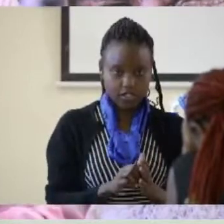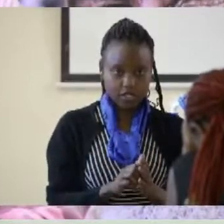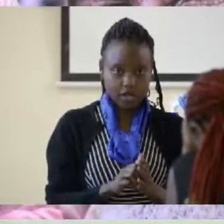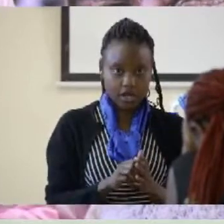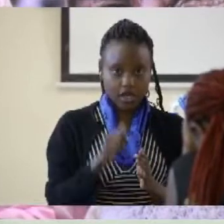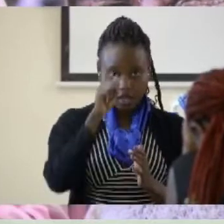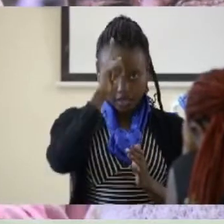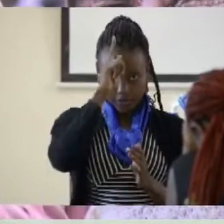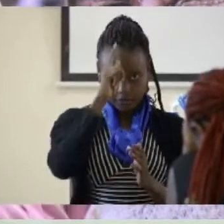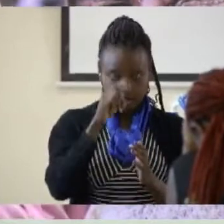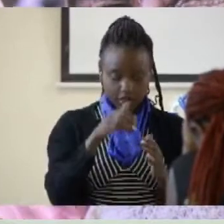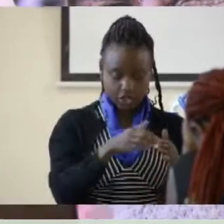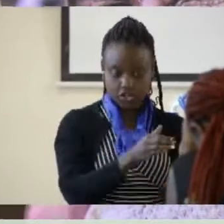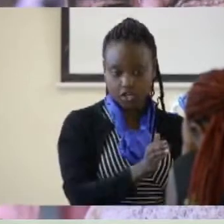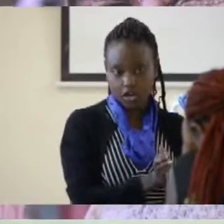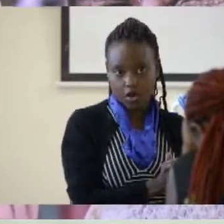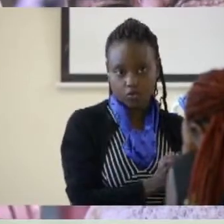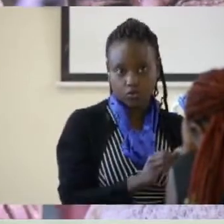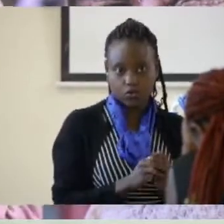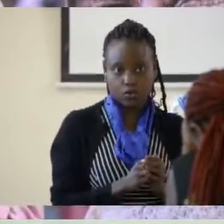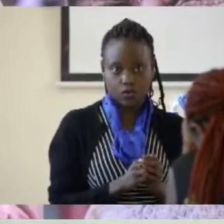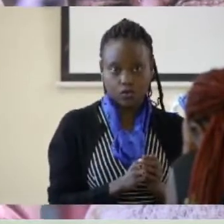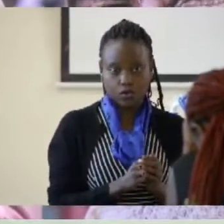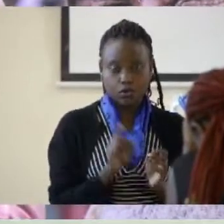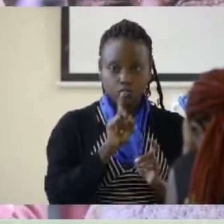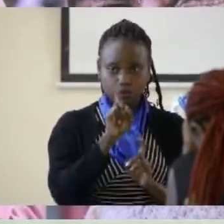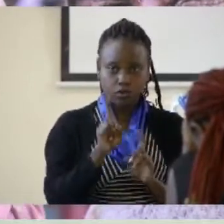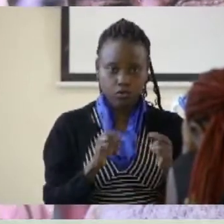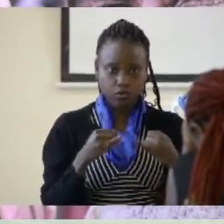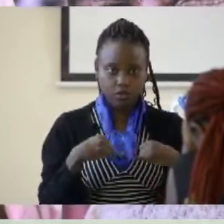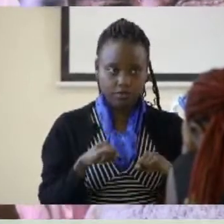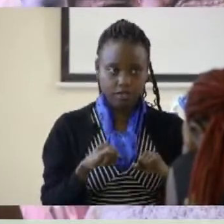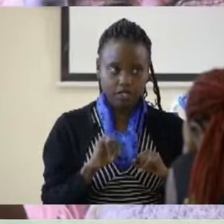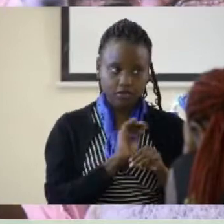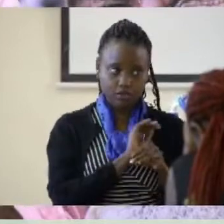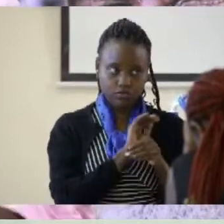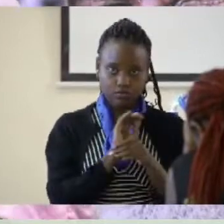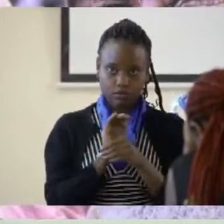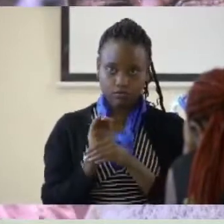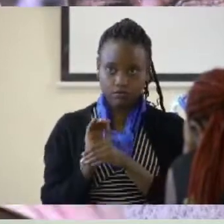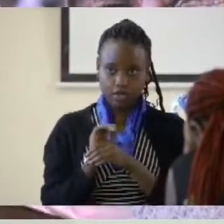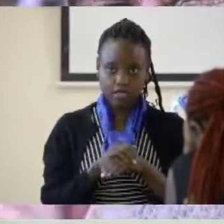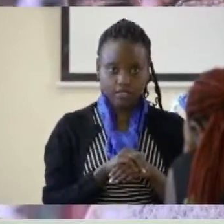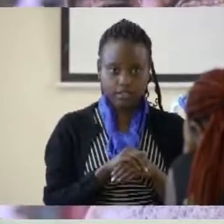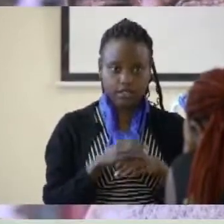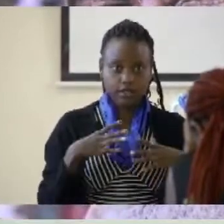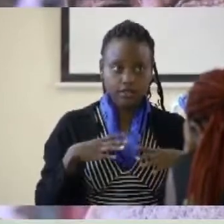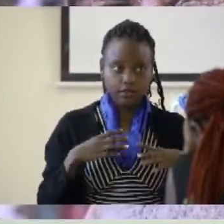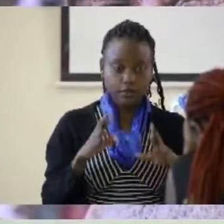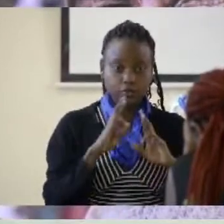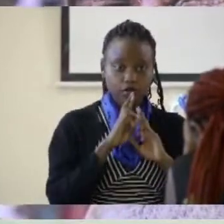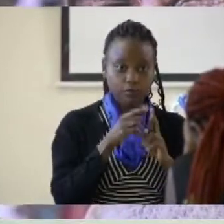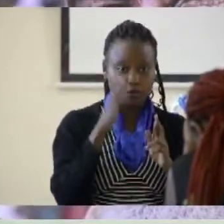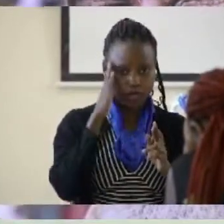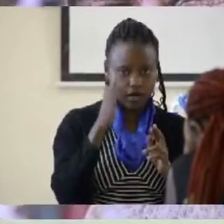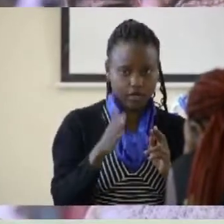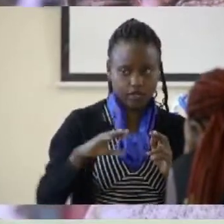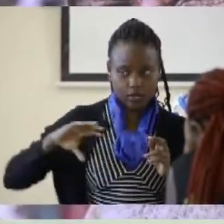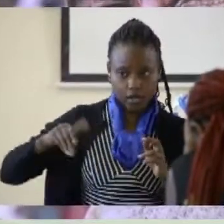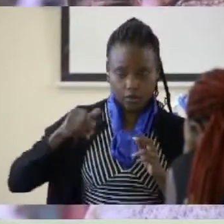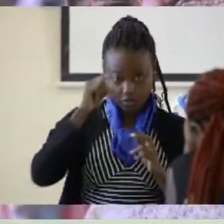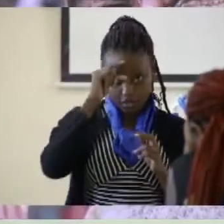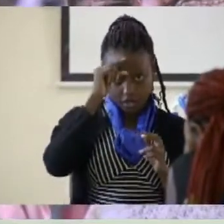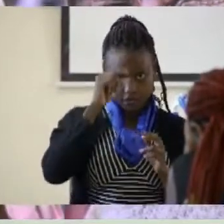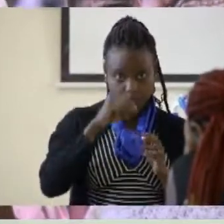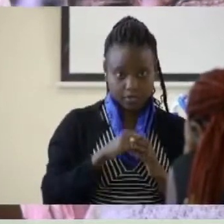council. The question I'm trying to pose is, these are the people who report directly to the county government. So where are